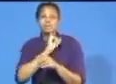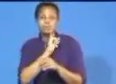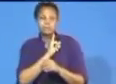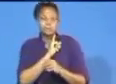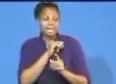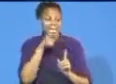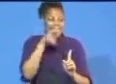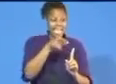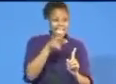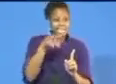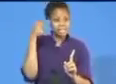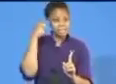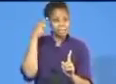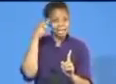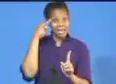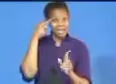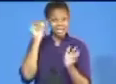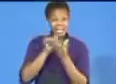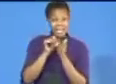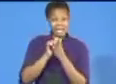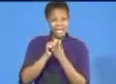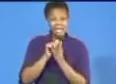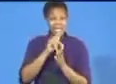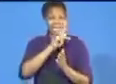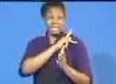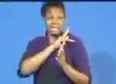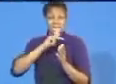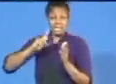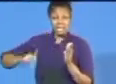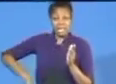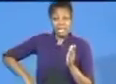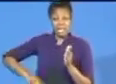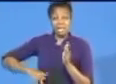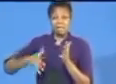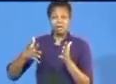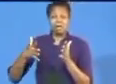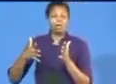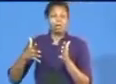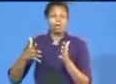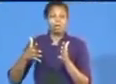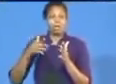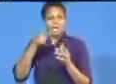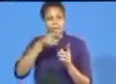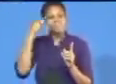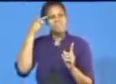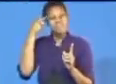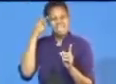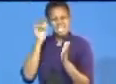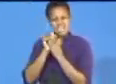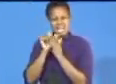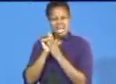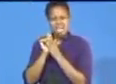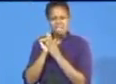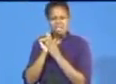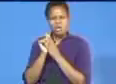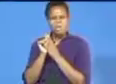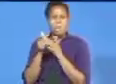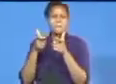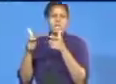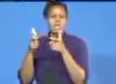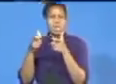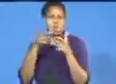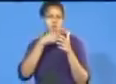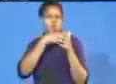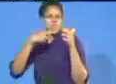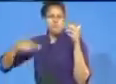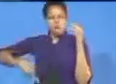the king's expectation is that this matter has got to be handled on the level of royal connection. Can I talk with you? Can I